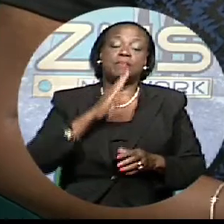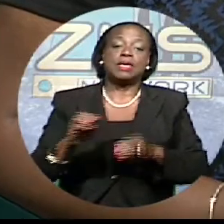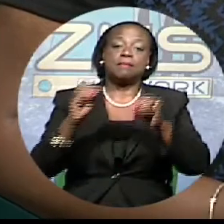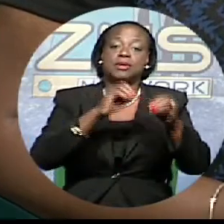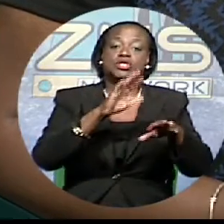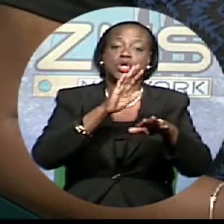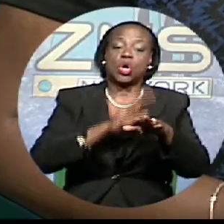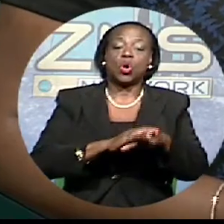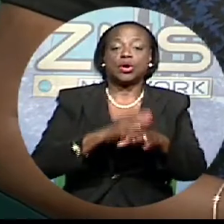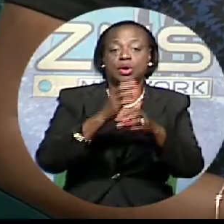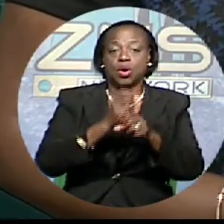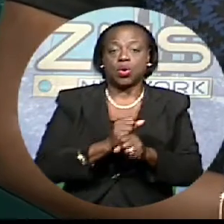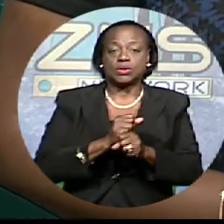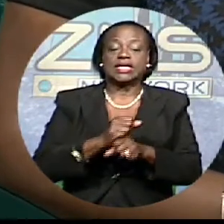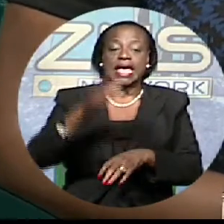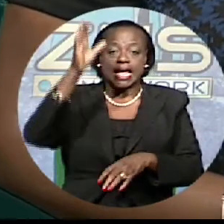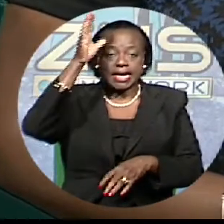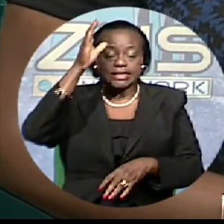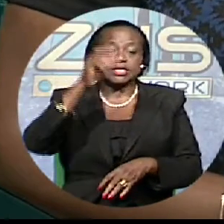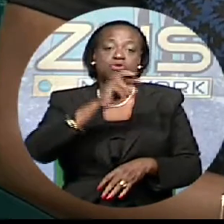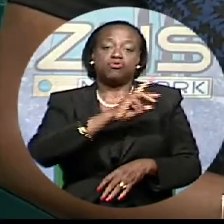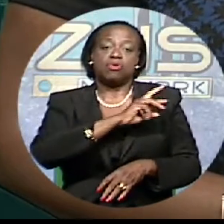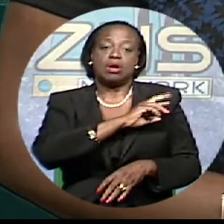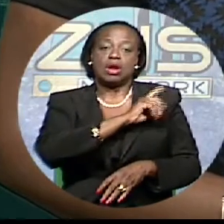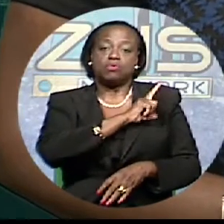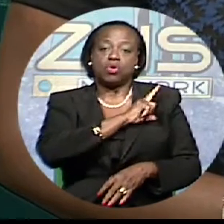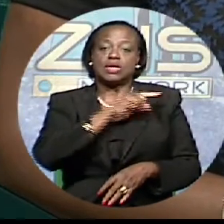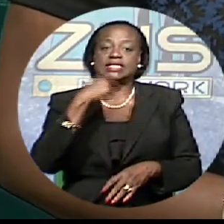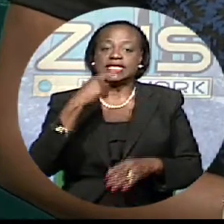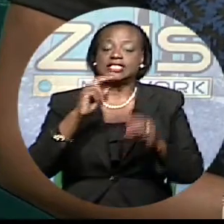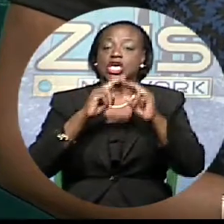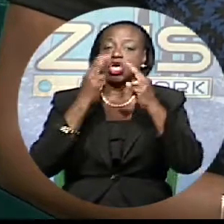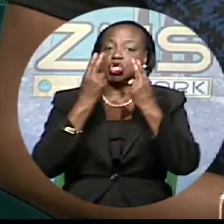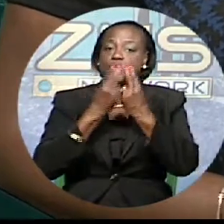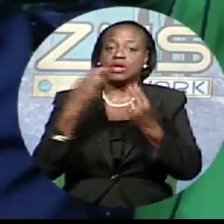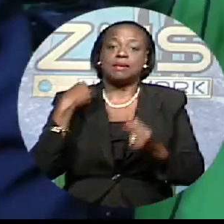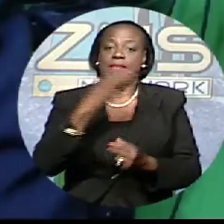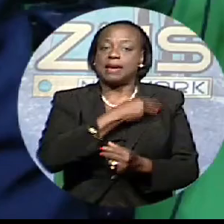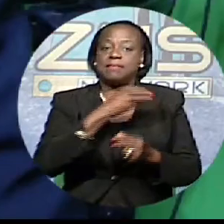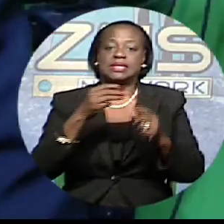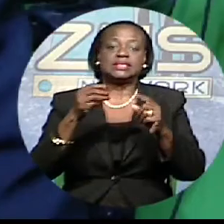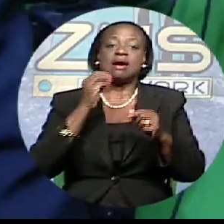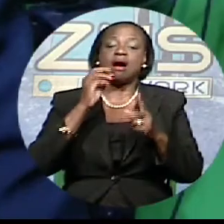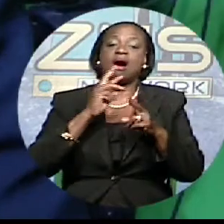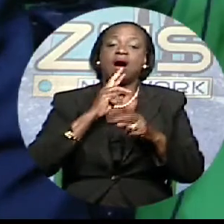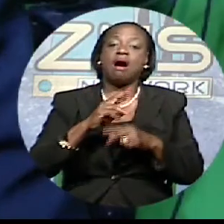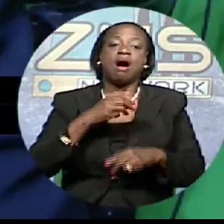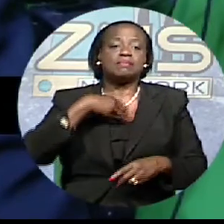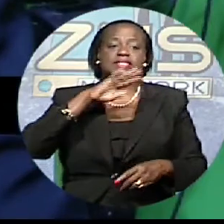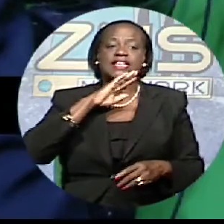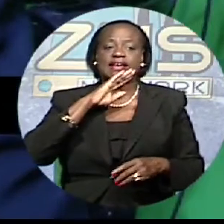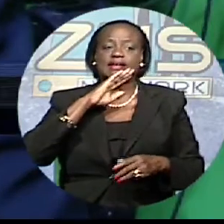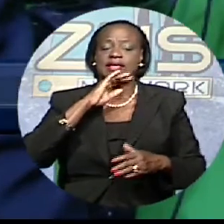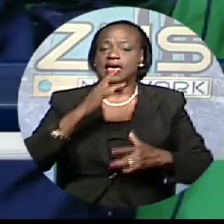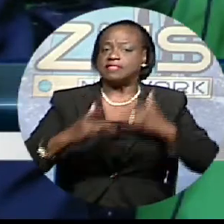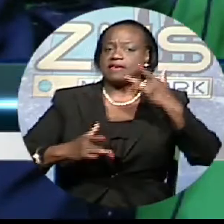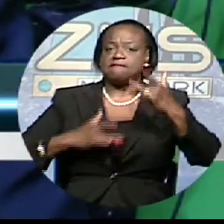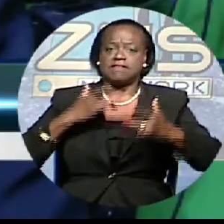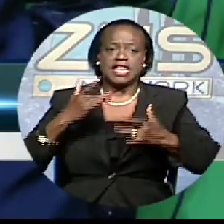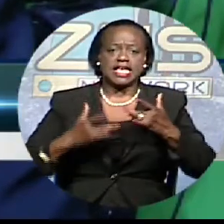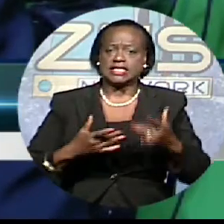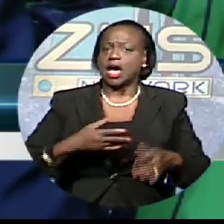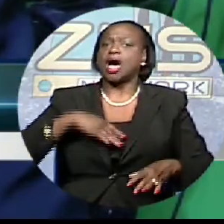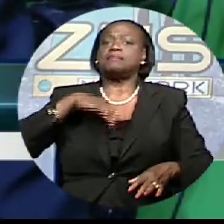Grand Bahama, Quentin LaRota, says union members are rightfully upset. Their feeling is rage,